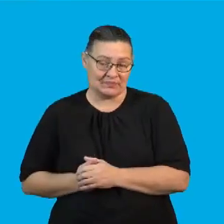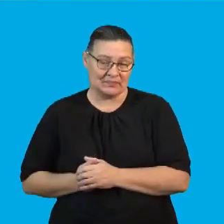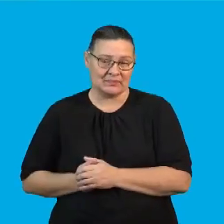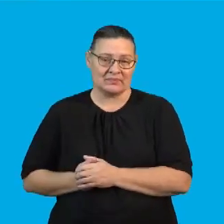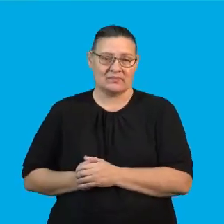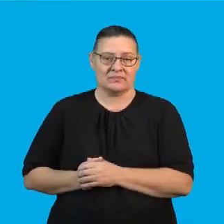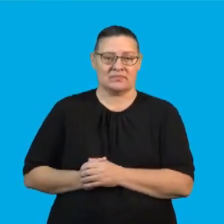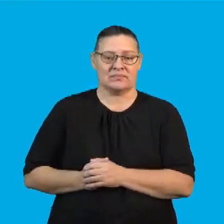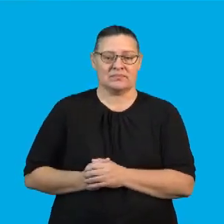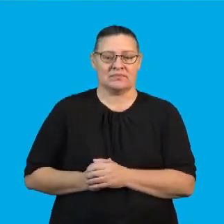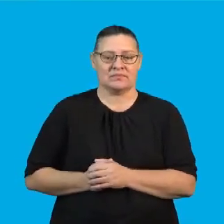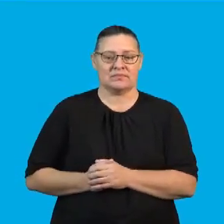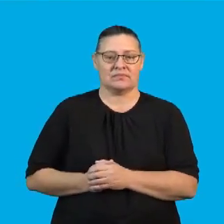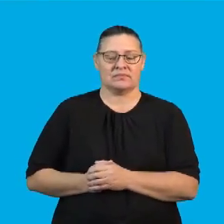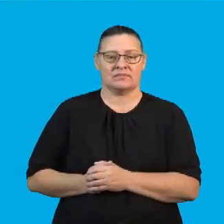the body.